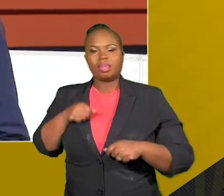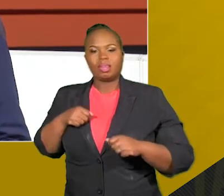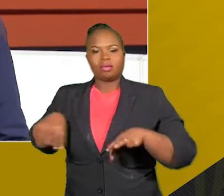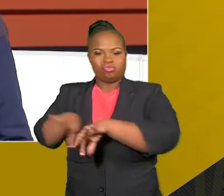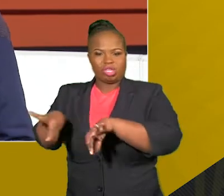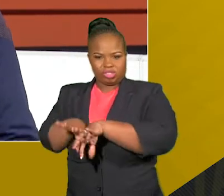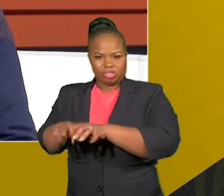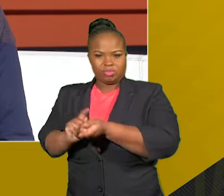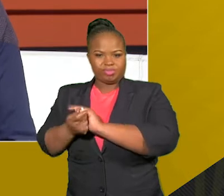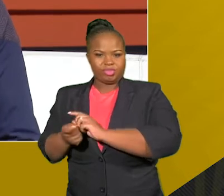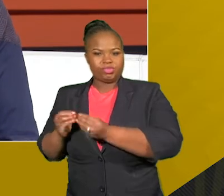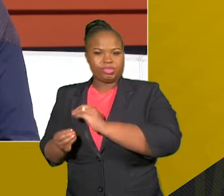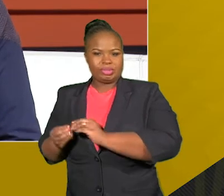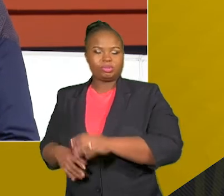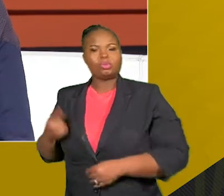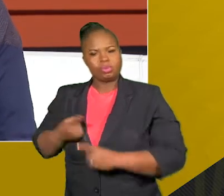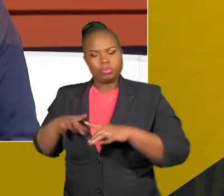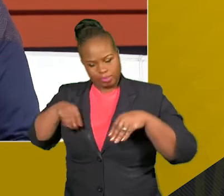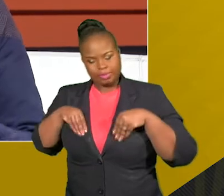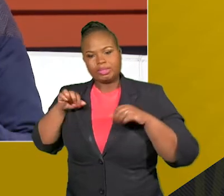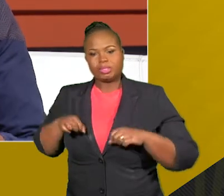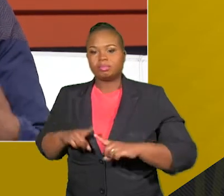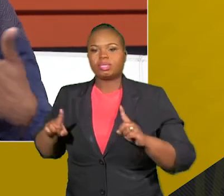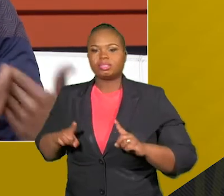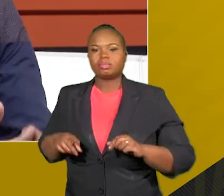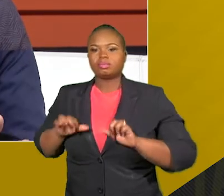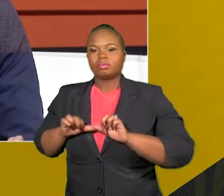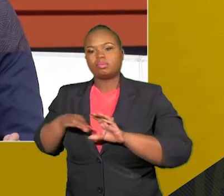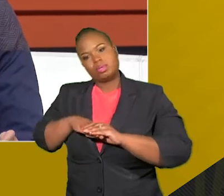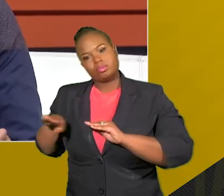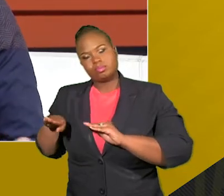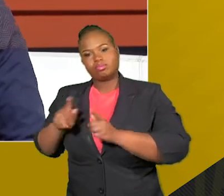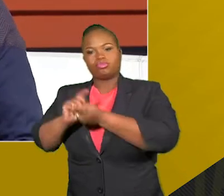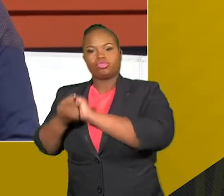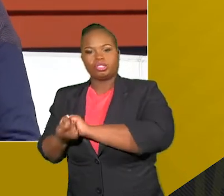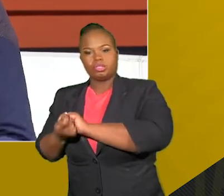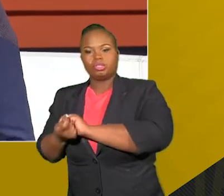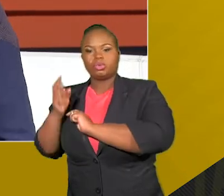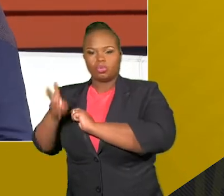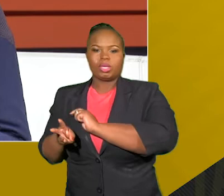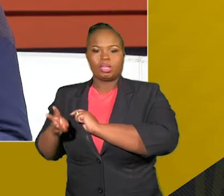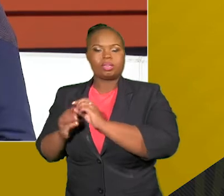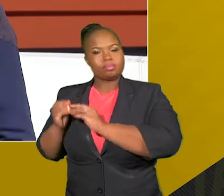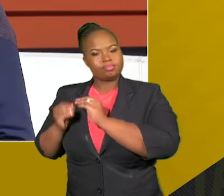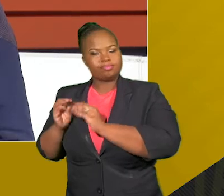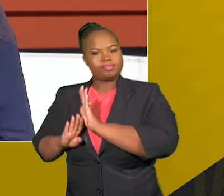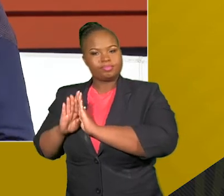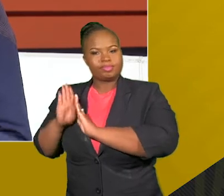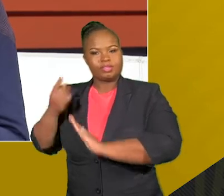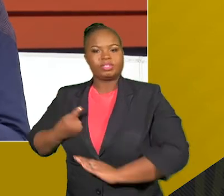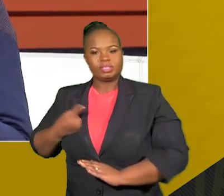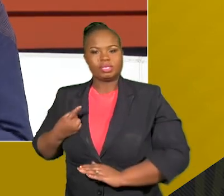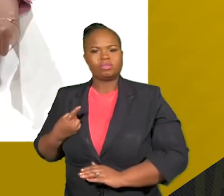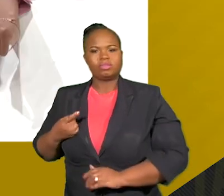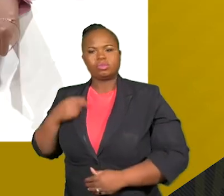Are Trash. And we went there to admit that we are trash, but we are going to walk out of that conference as men under construction to better ourselves and